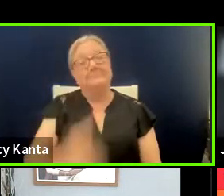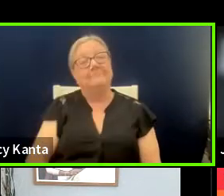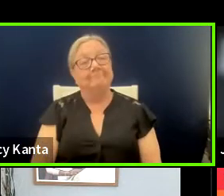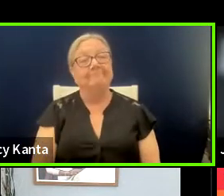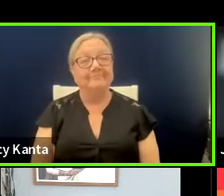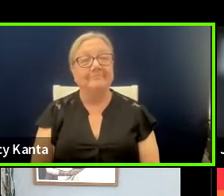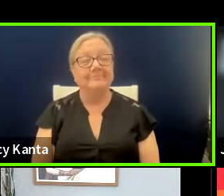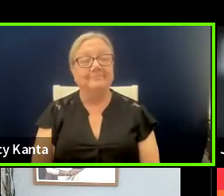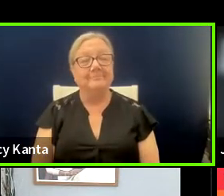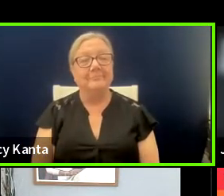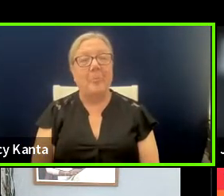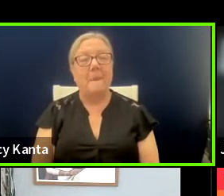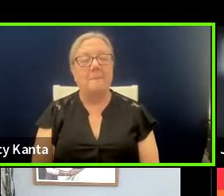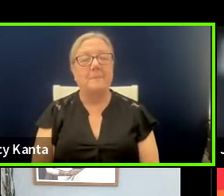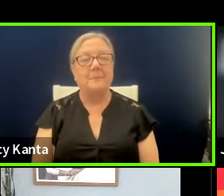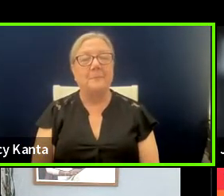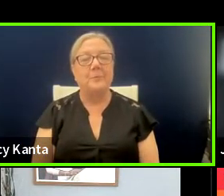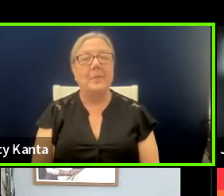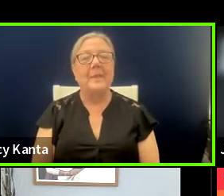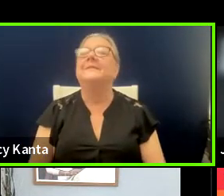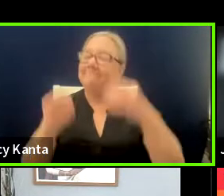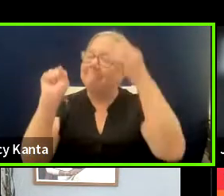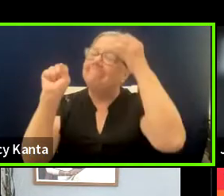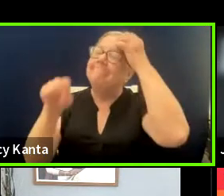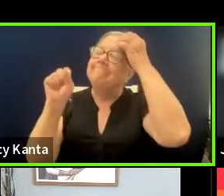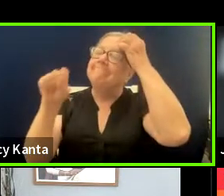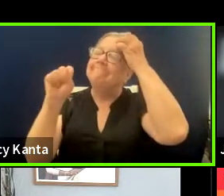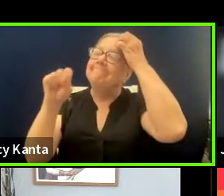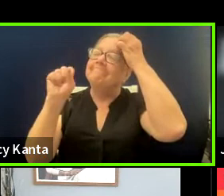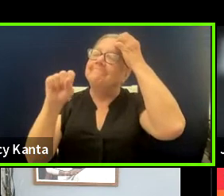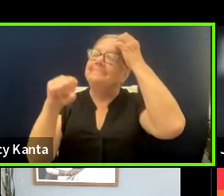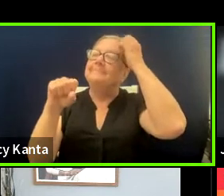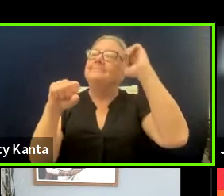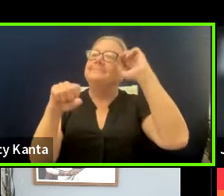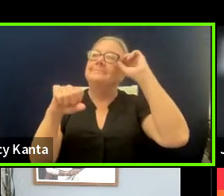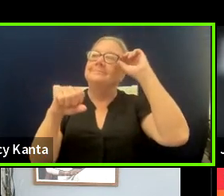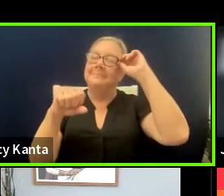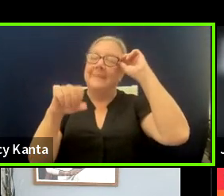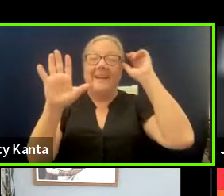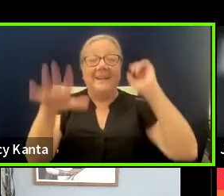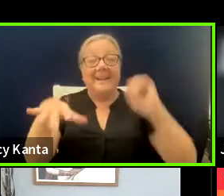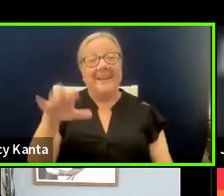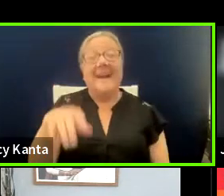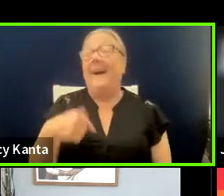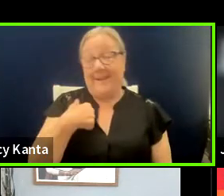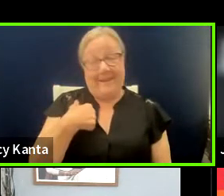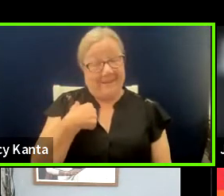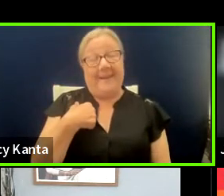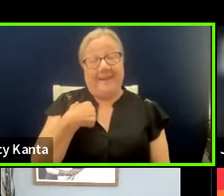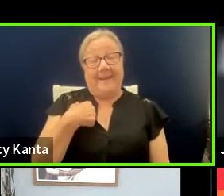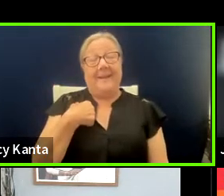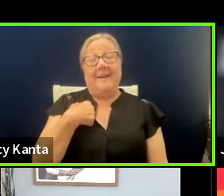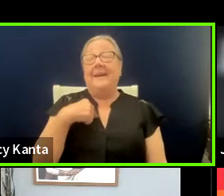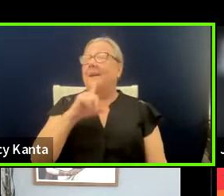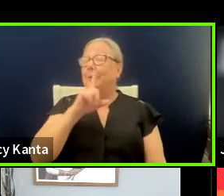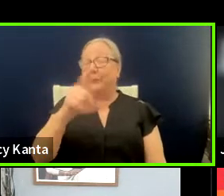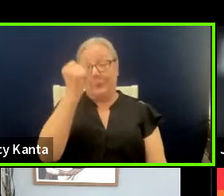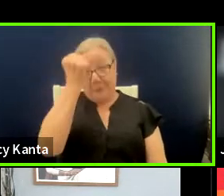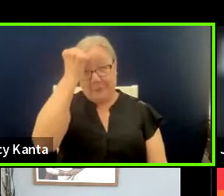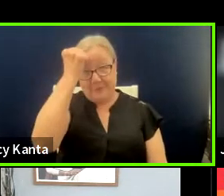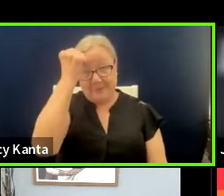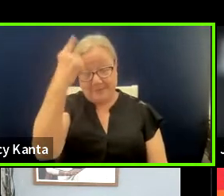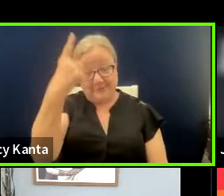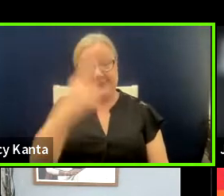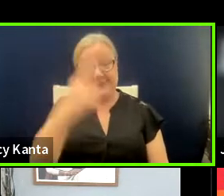So I have to say I absolutely understand that, and for years